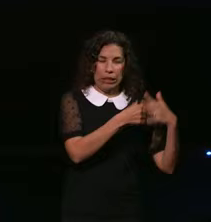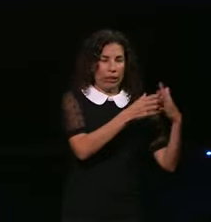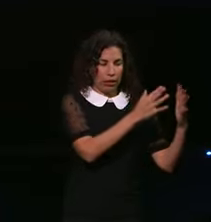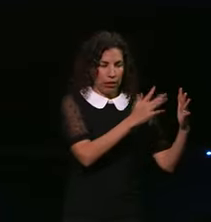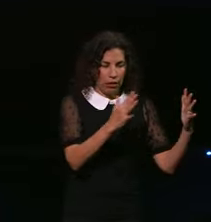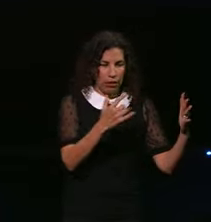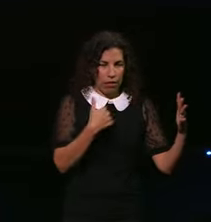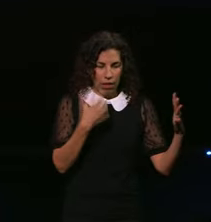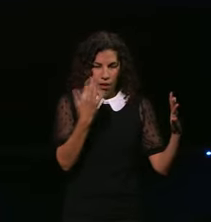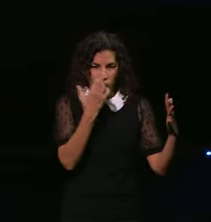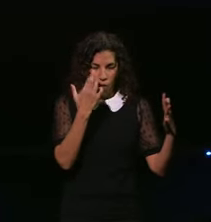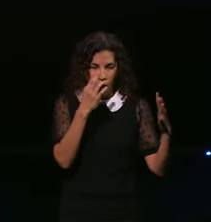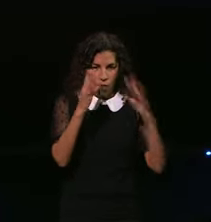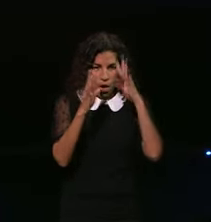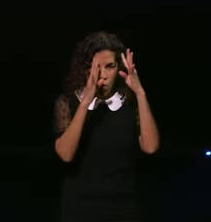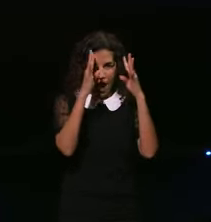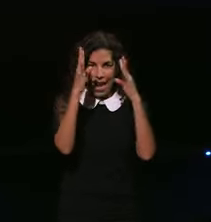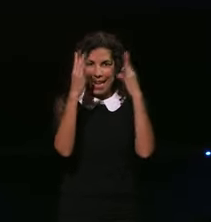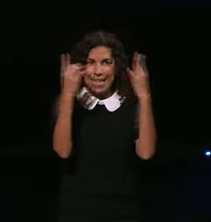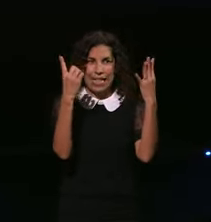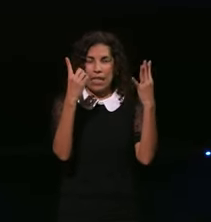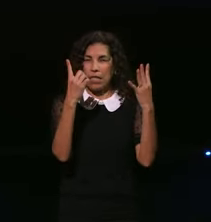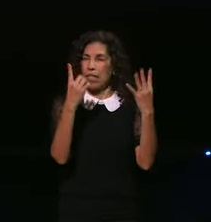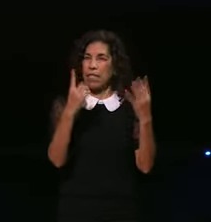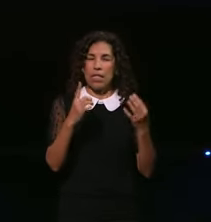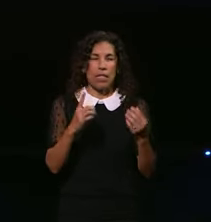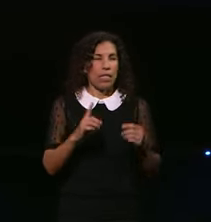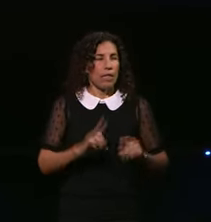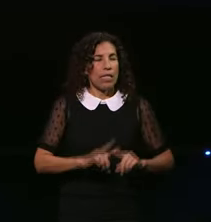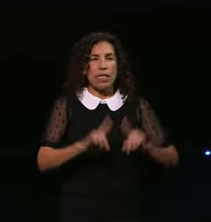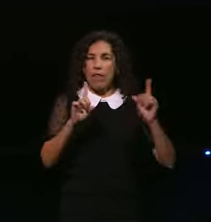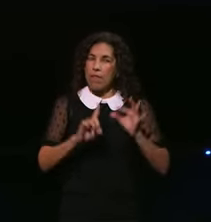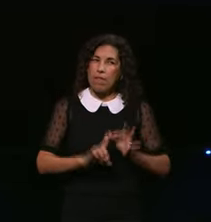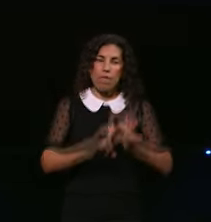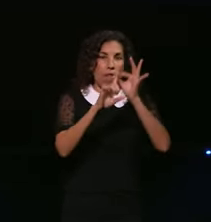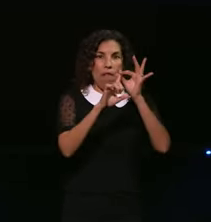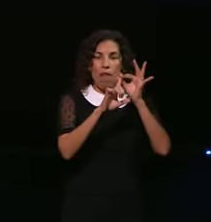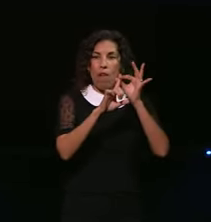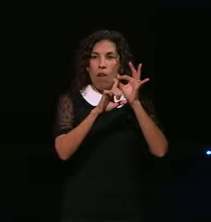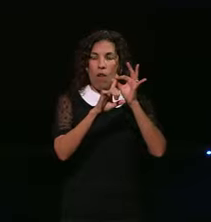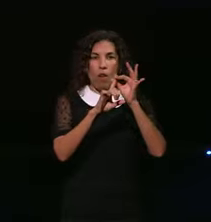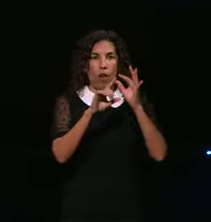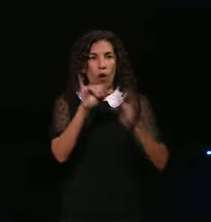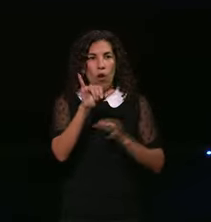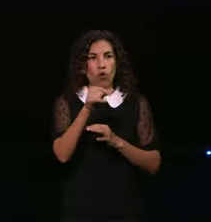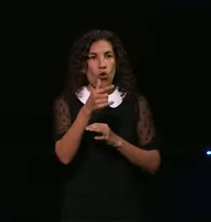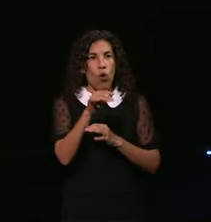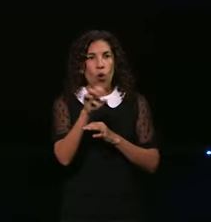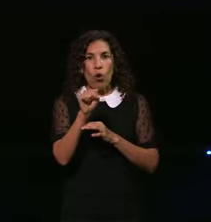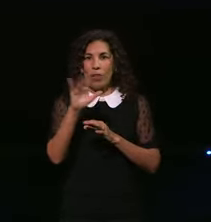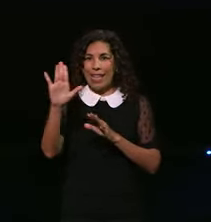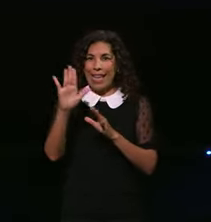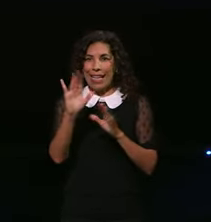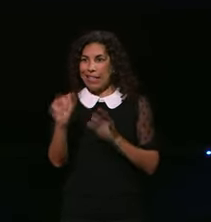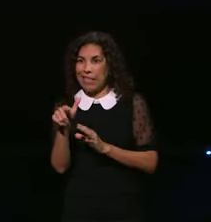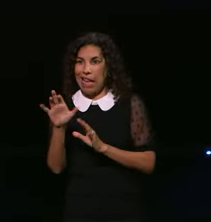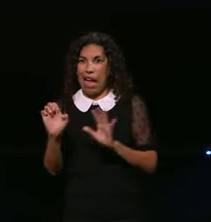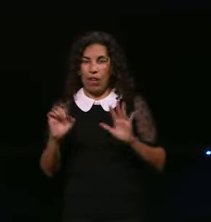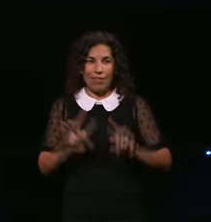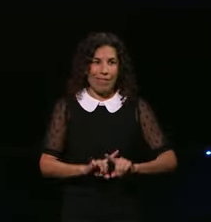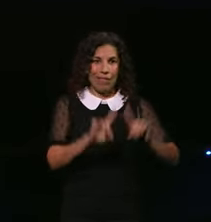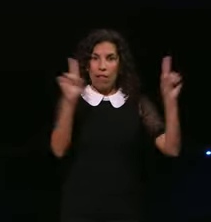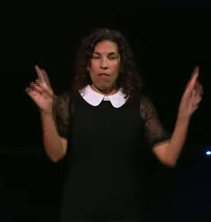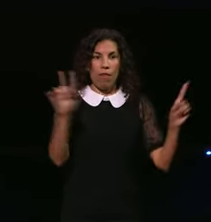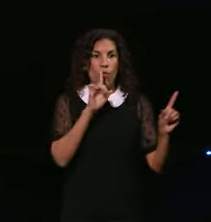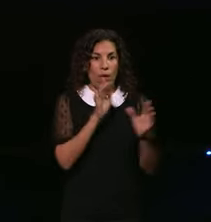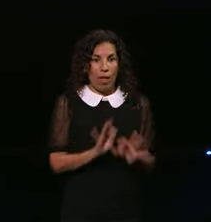just realized that we were creating something completely unique and in very much Yorgos style, something we hadn't seen before. And so it was